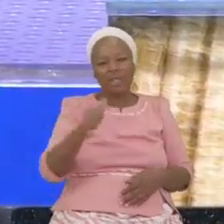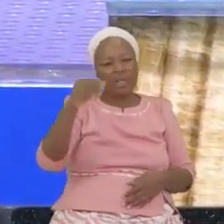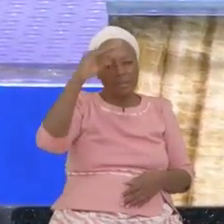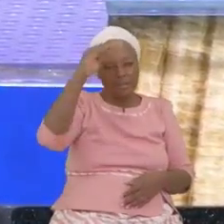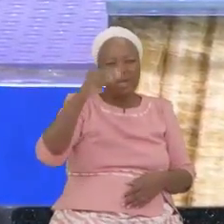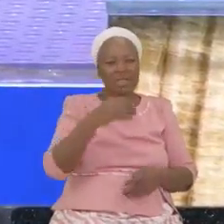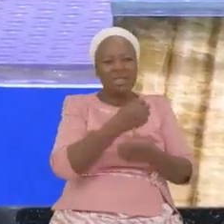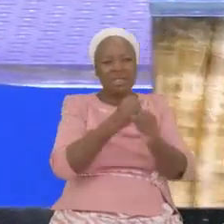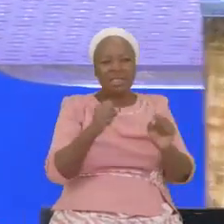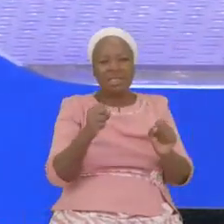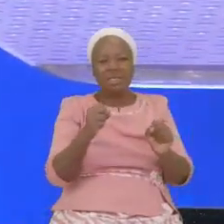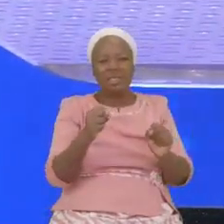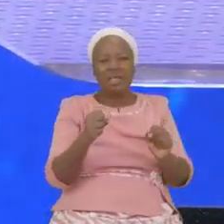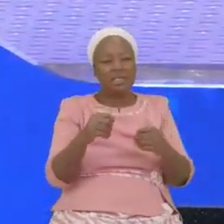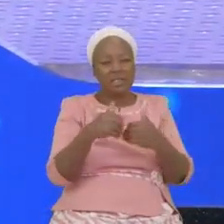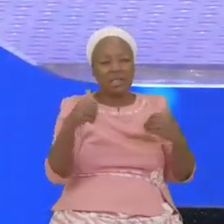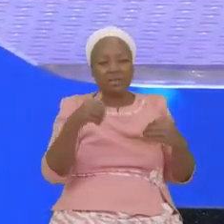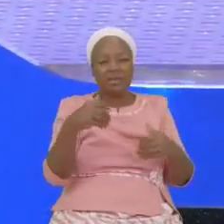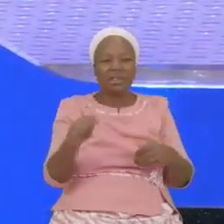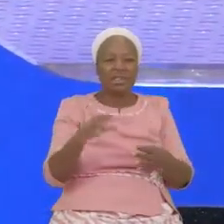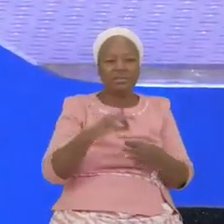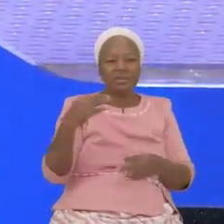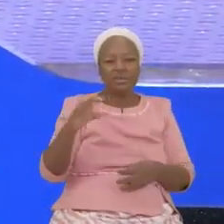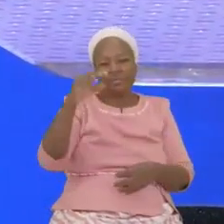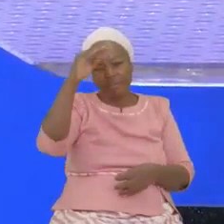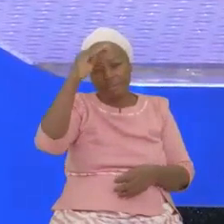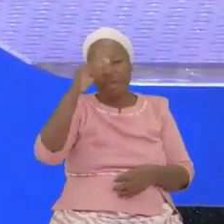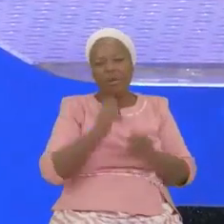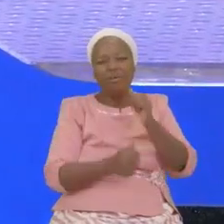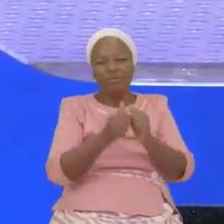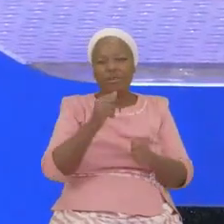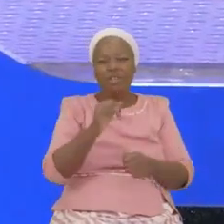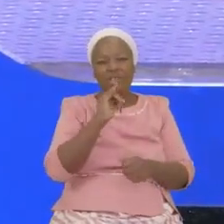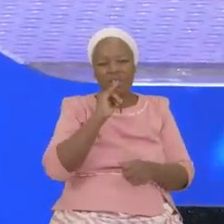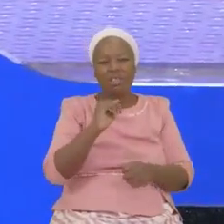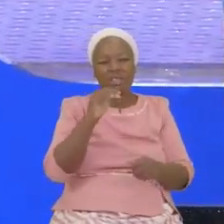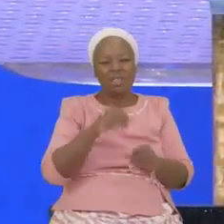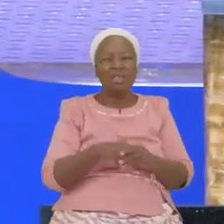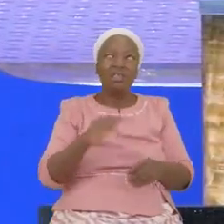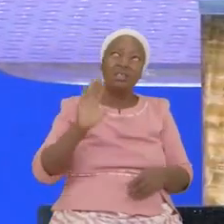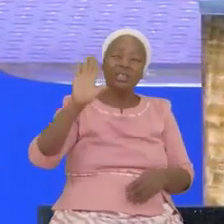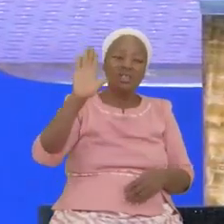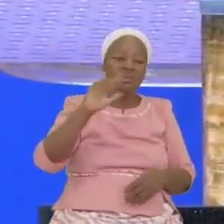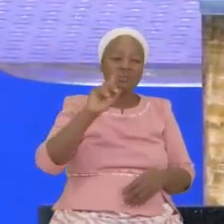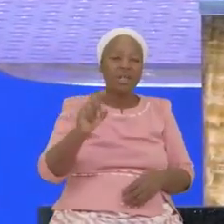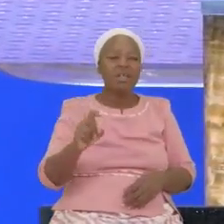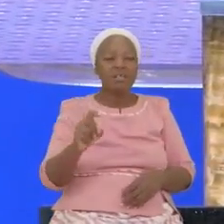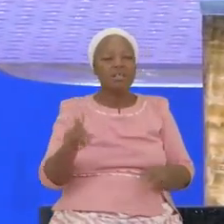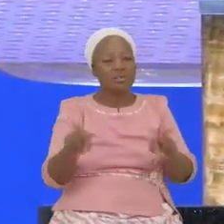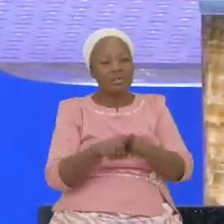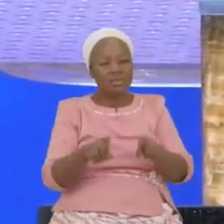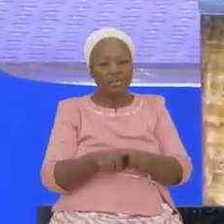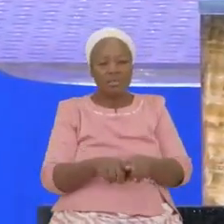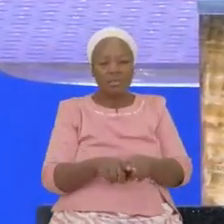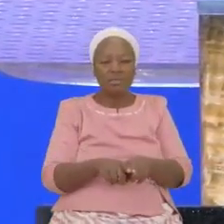man, save the spirit of man which is in him? Even so, the